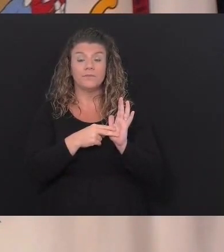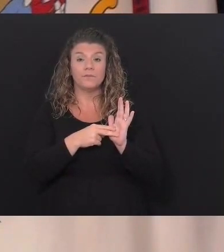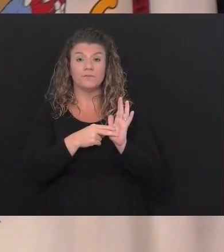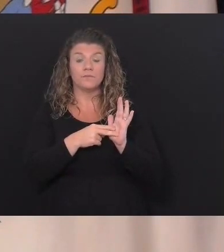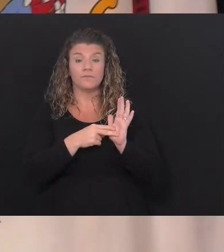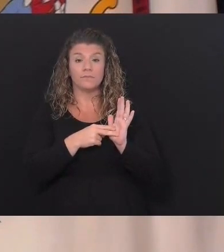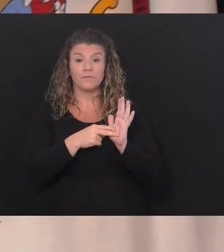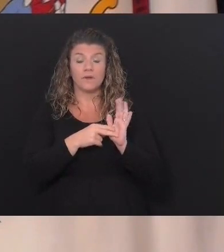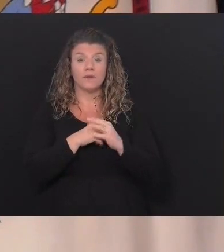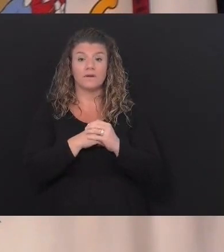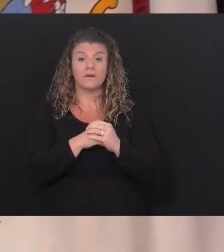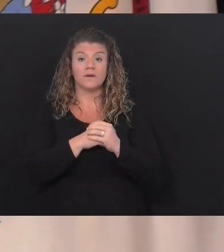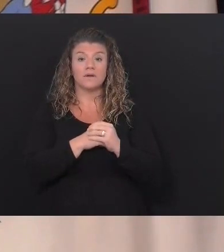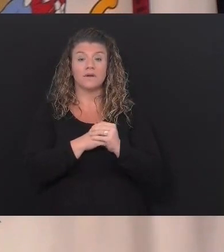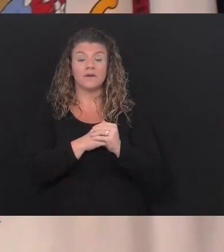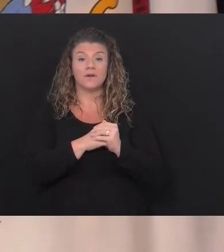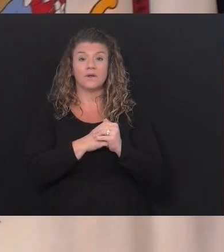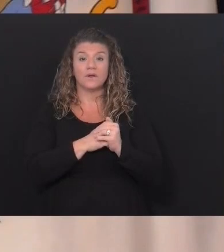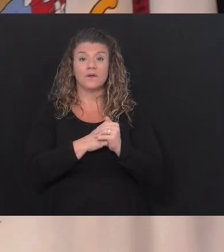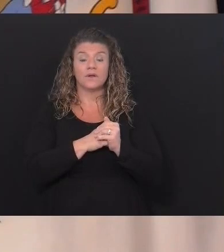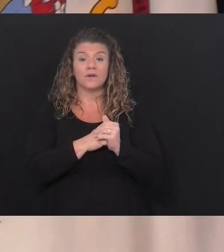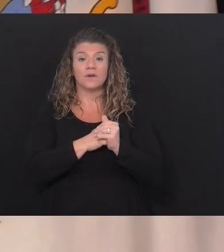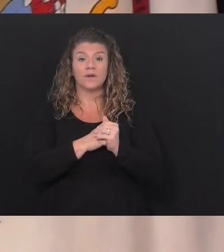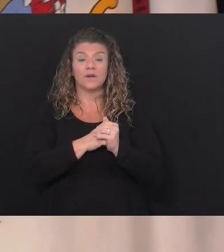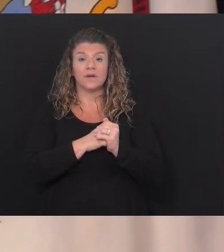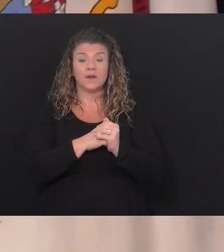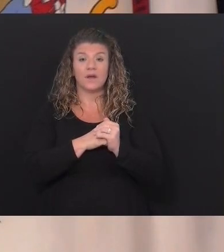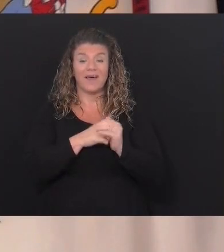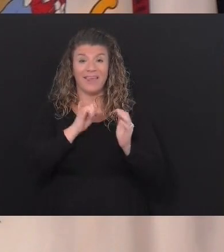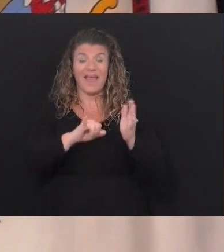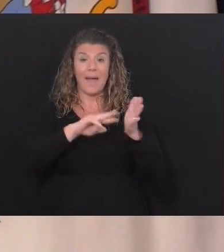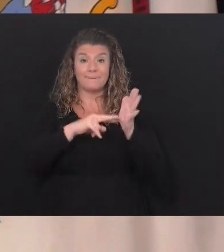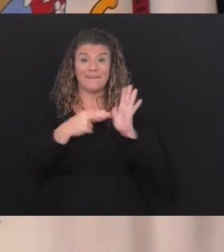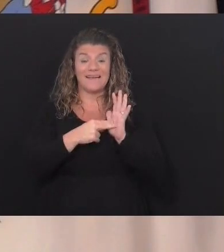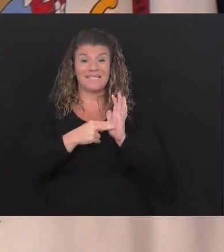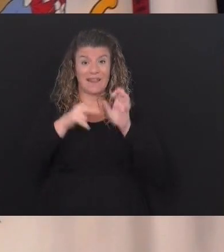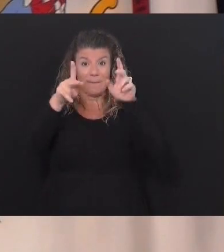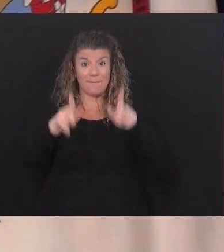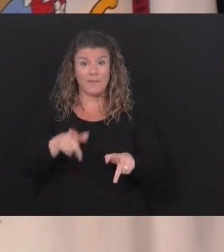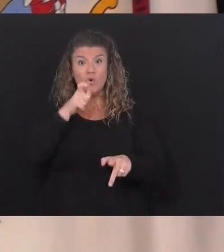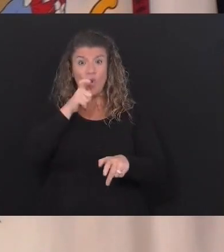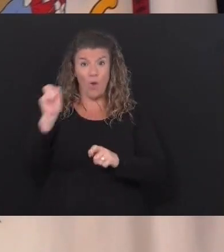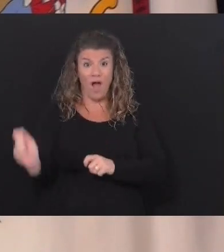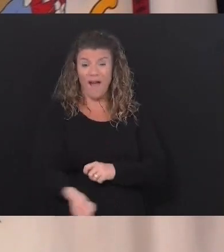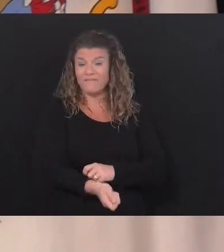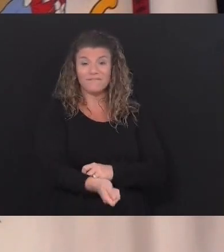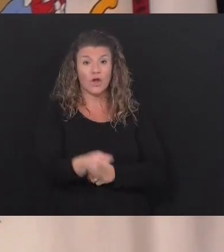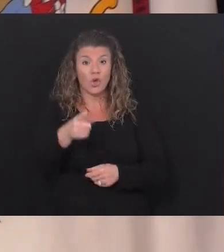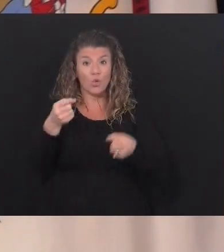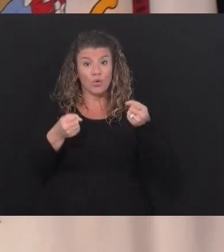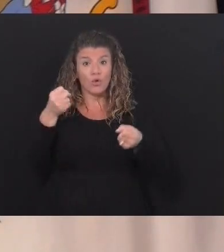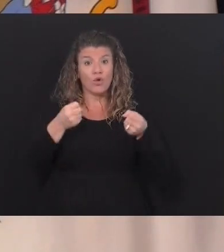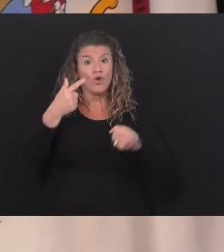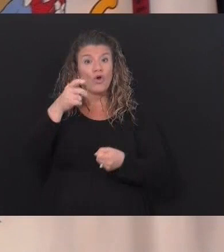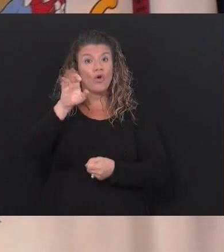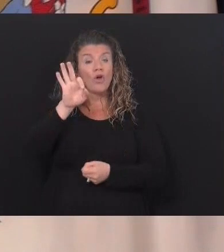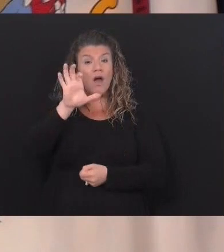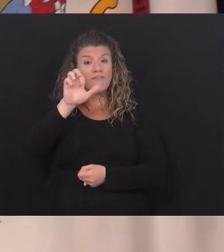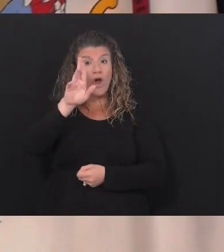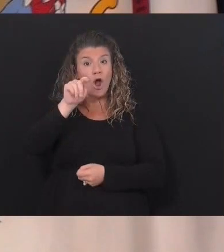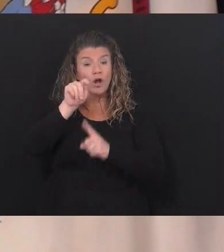compel the individuals that are playing golf to ride one to a cart unless they reside